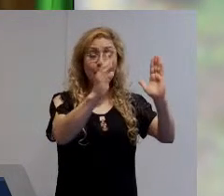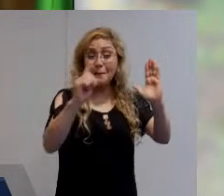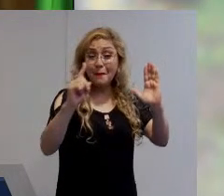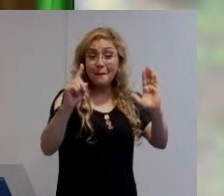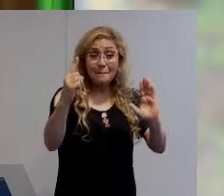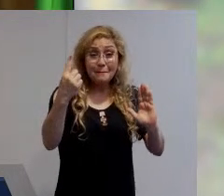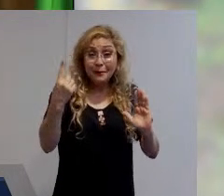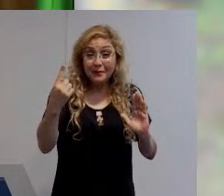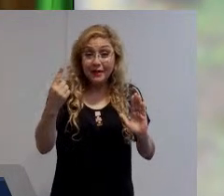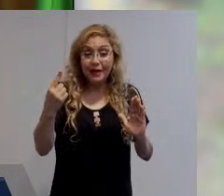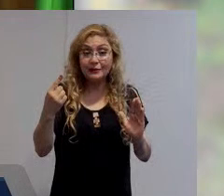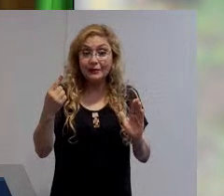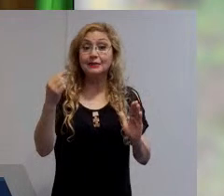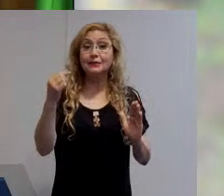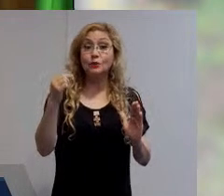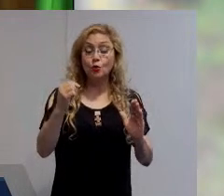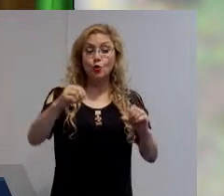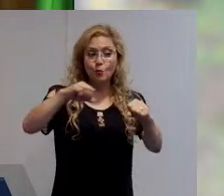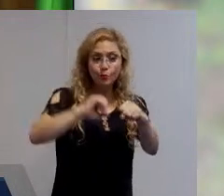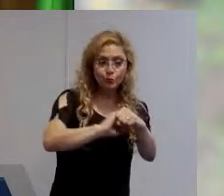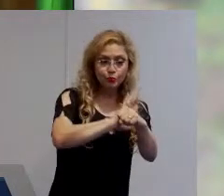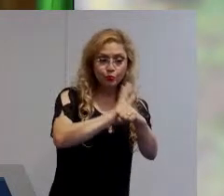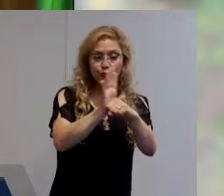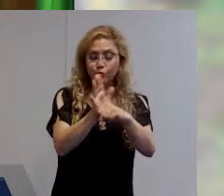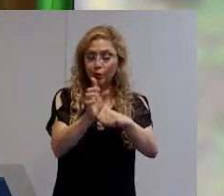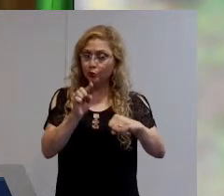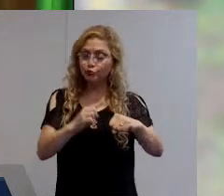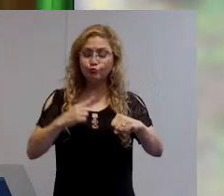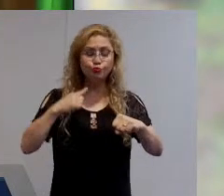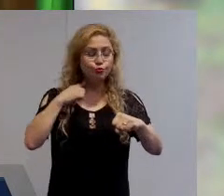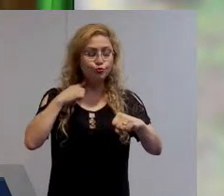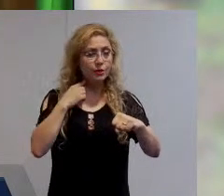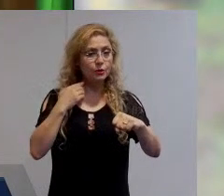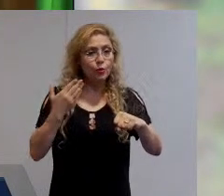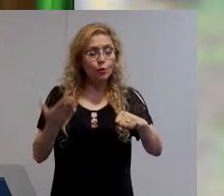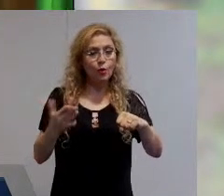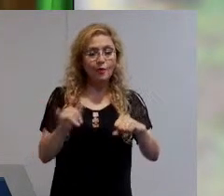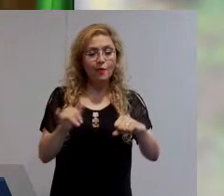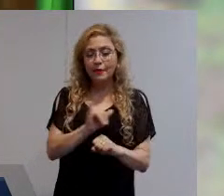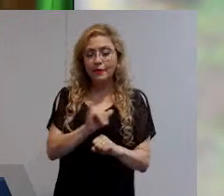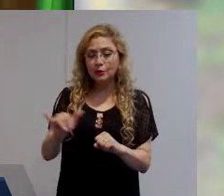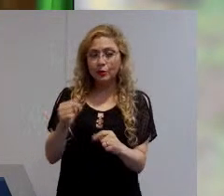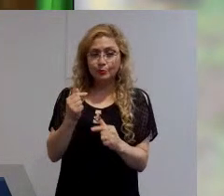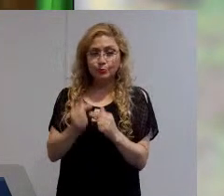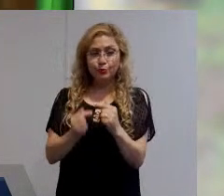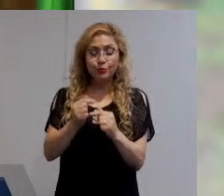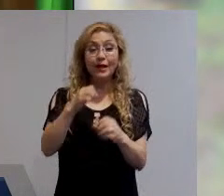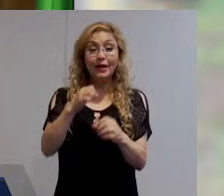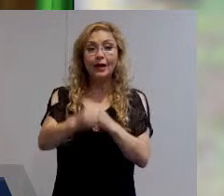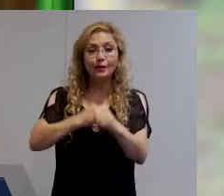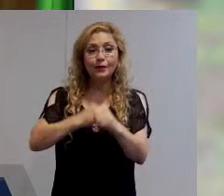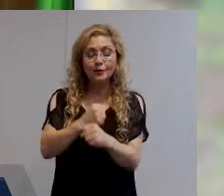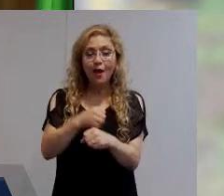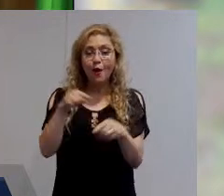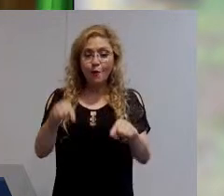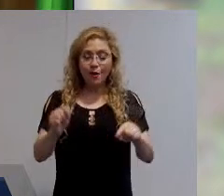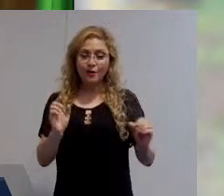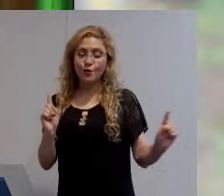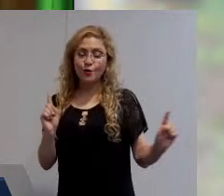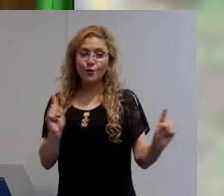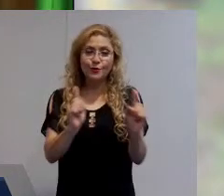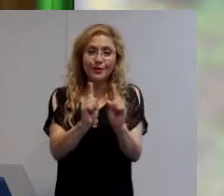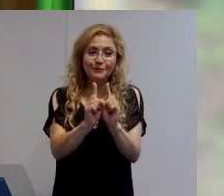facilities, for the first after the most challenging part of the pandemic and several years after,